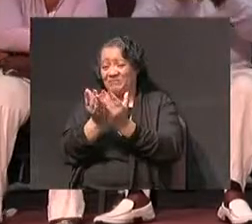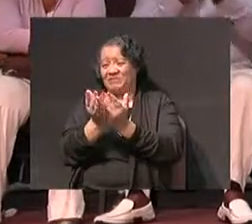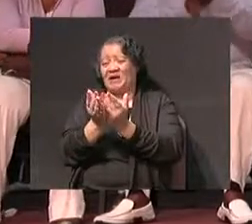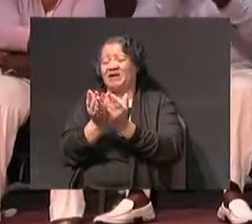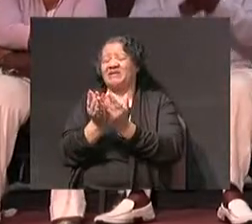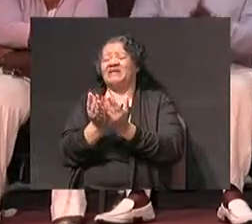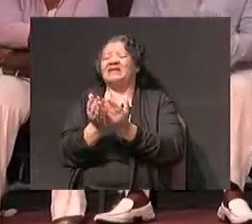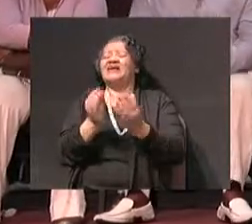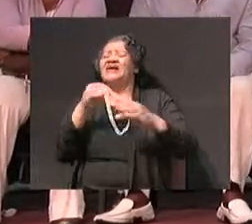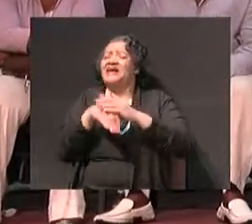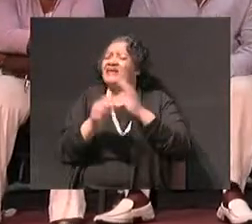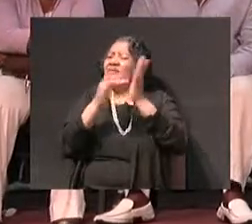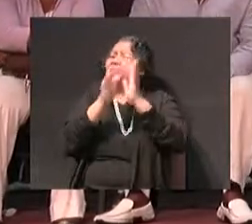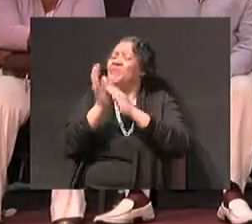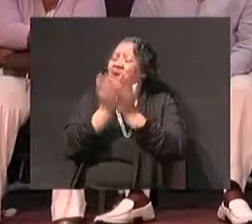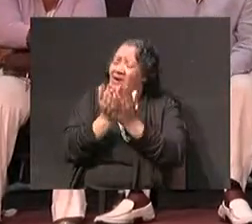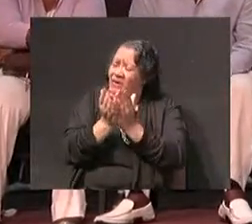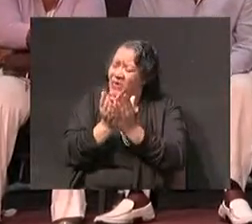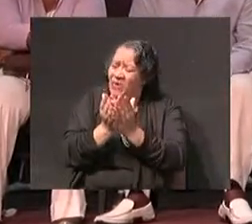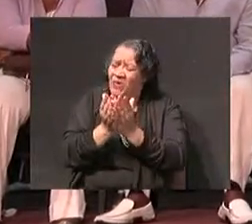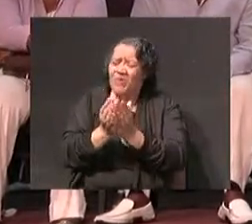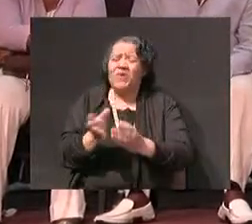in the Bible